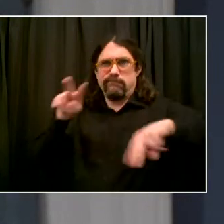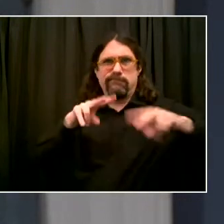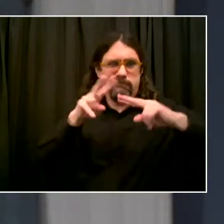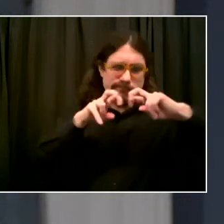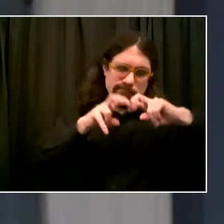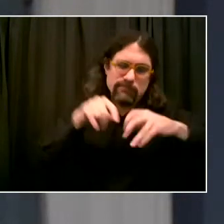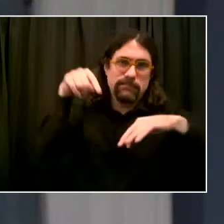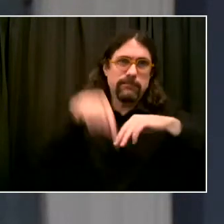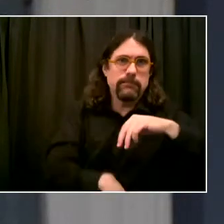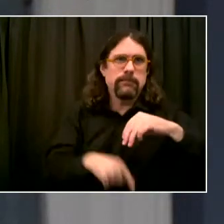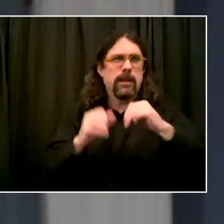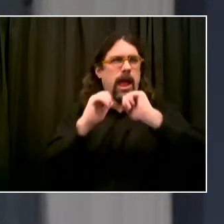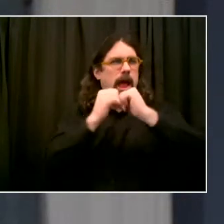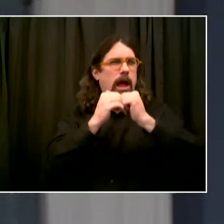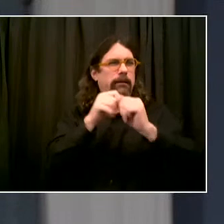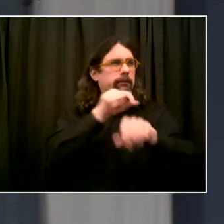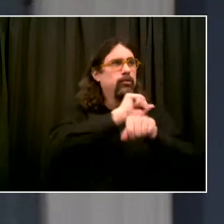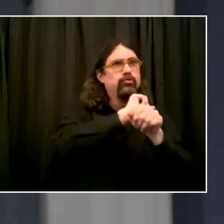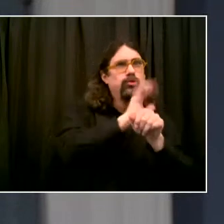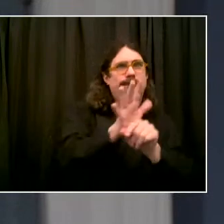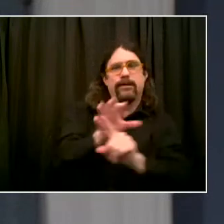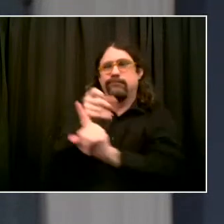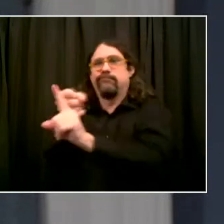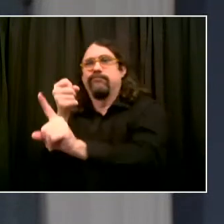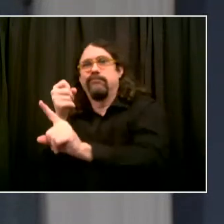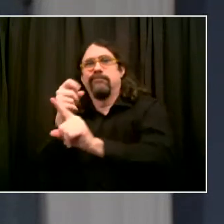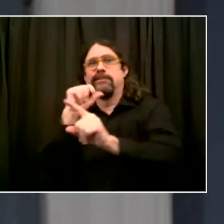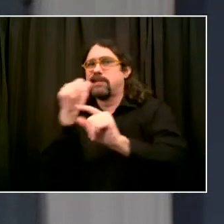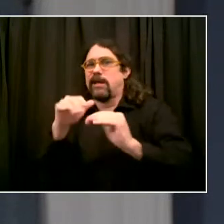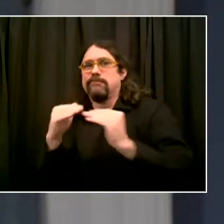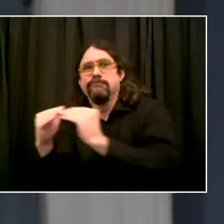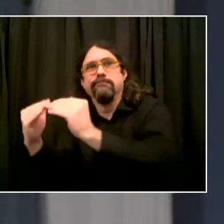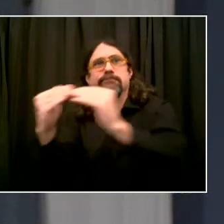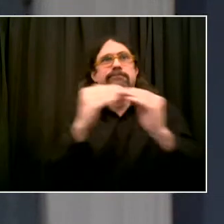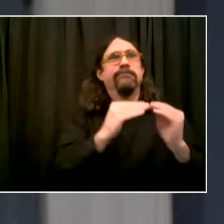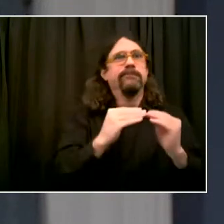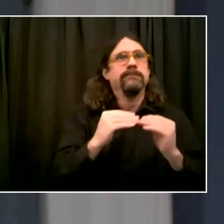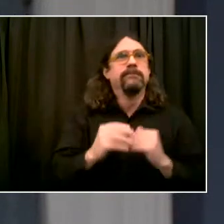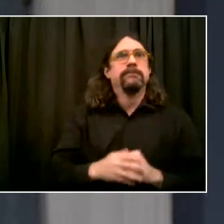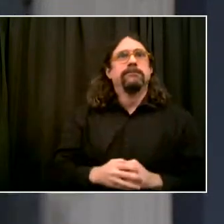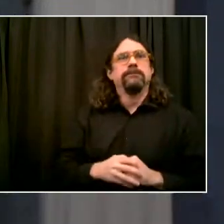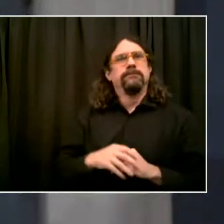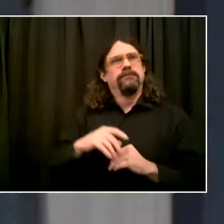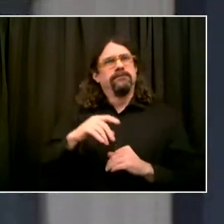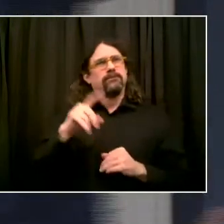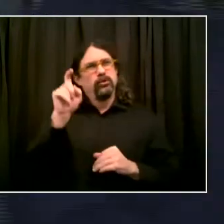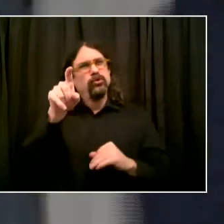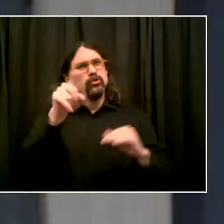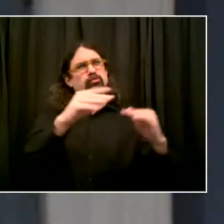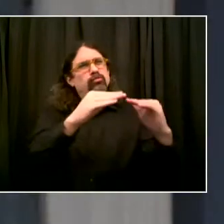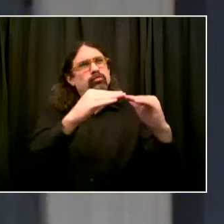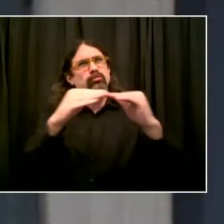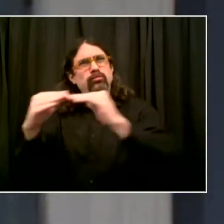communities trust and have access to the vaccine. First, as the mayor shared this morning, we are expanding our task force communities